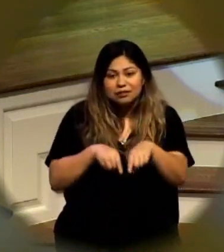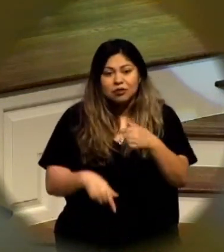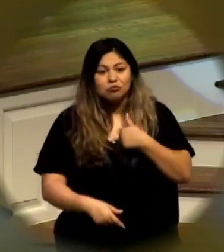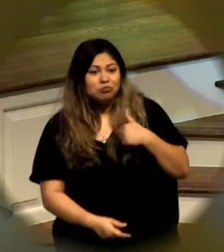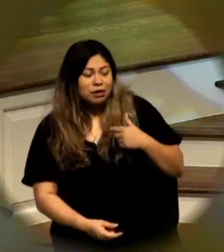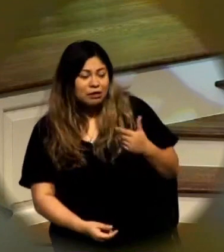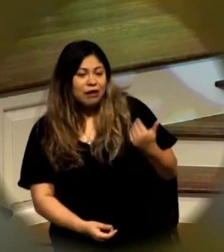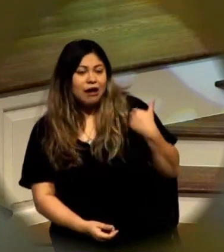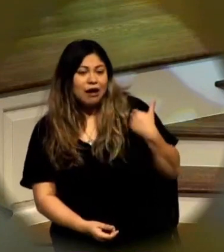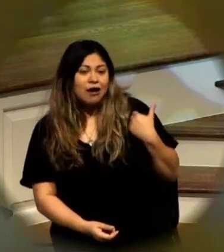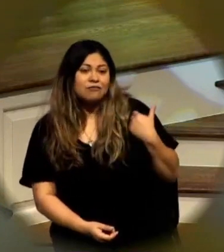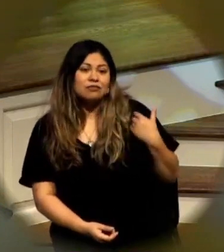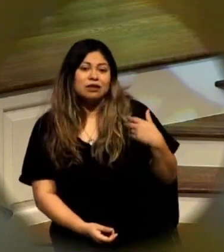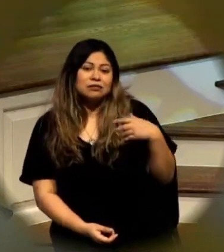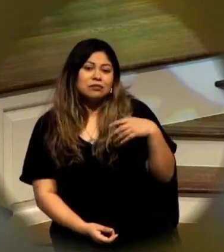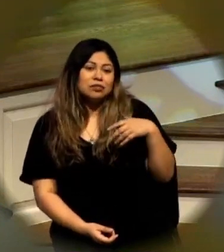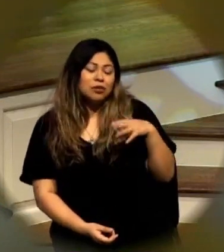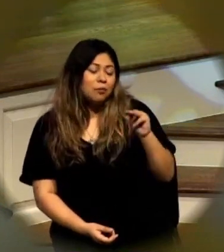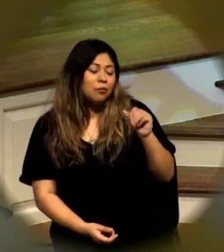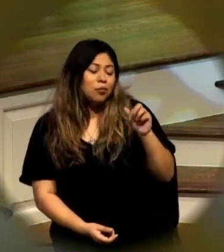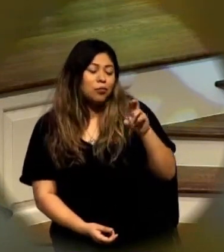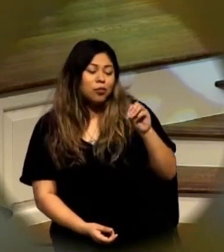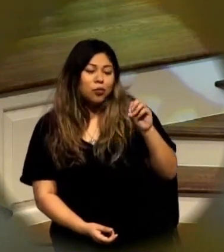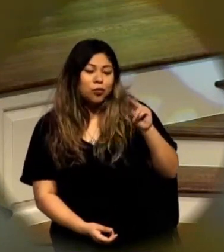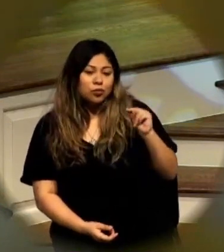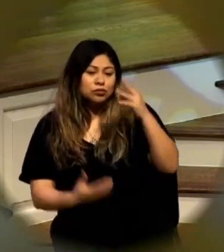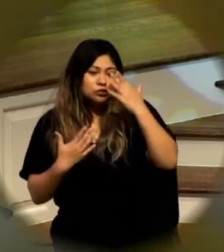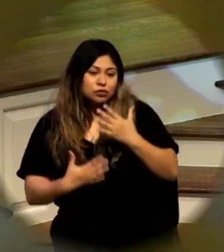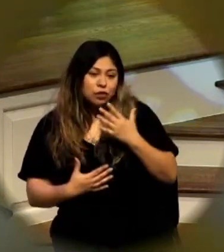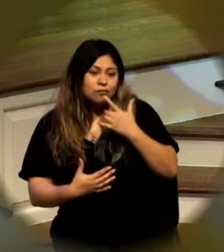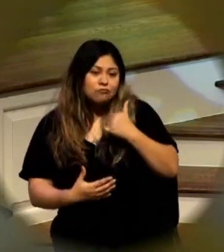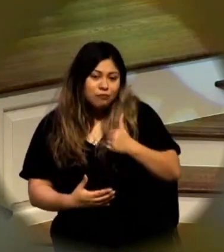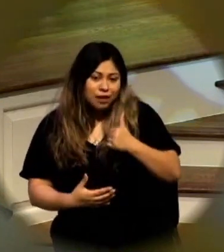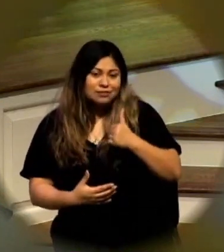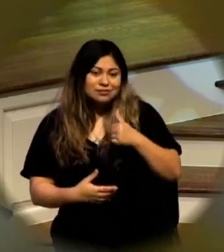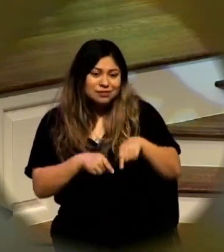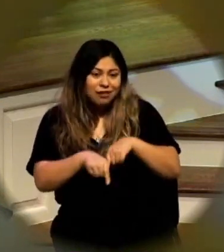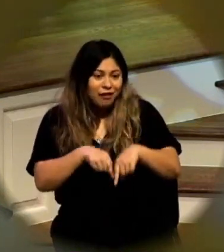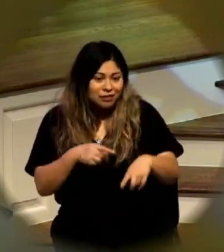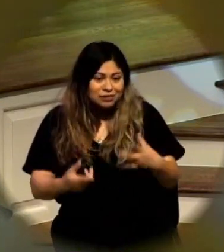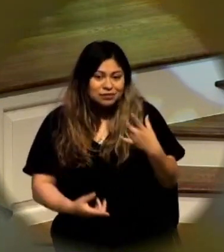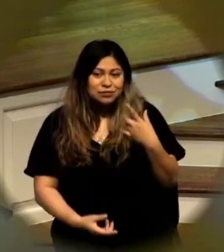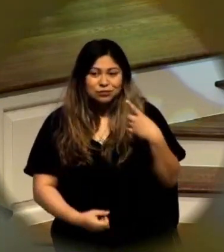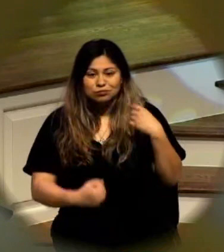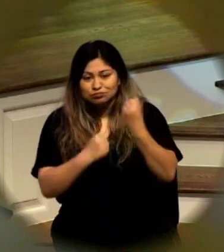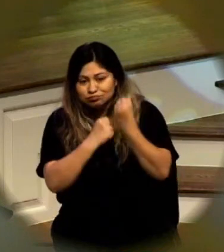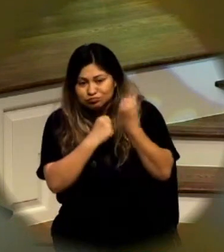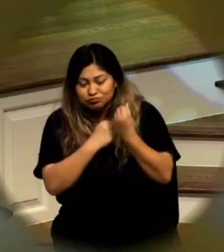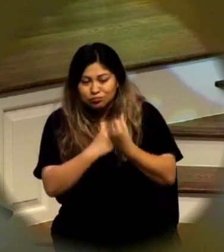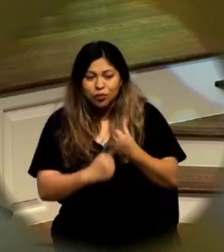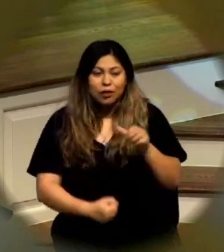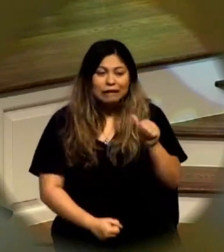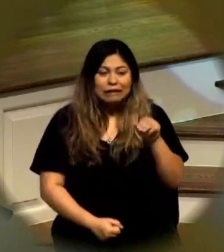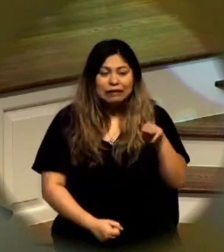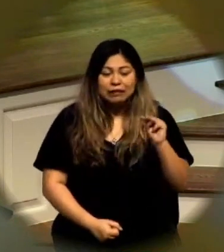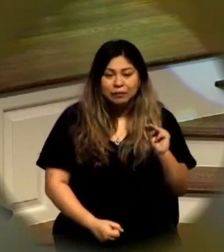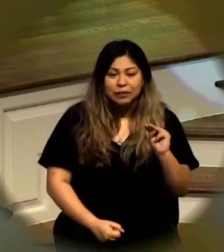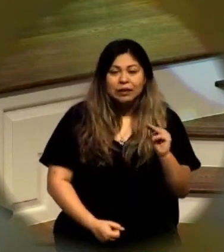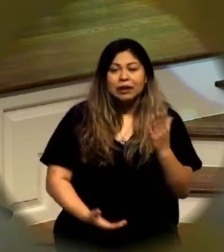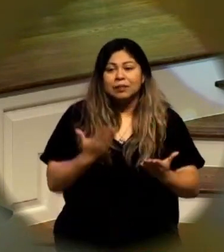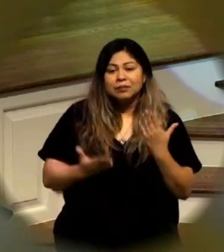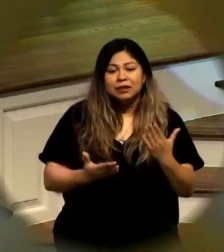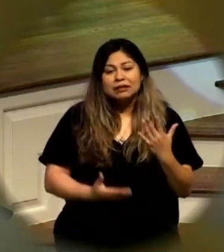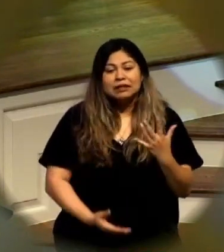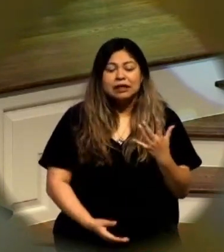or someone who is the best. Maybe they were just filling out their yearbooks. Which disciple was the best dressed, the